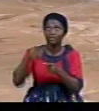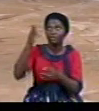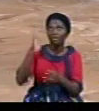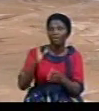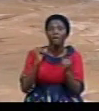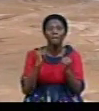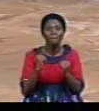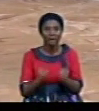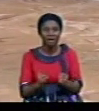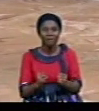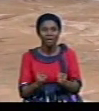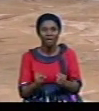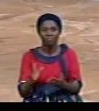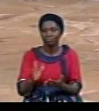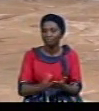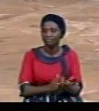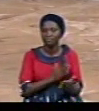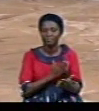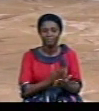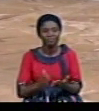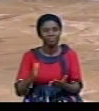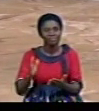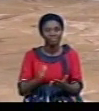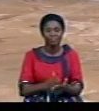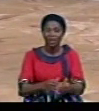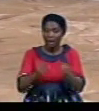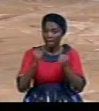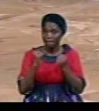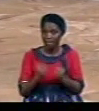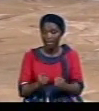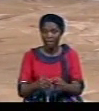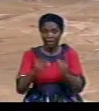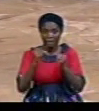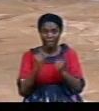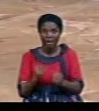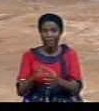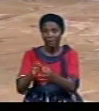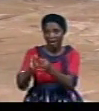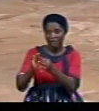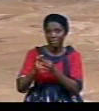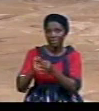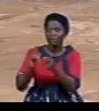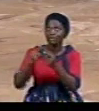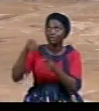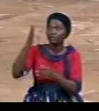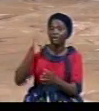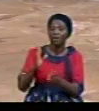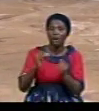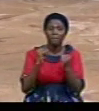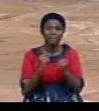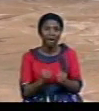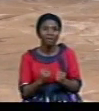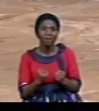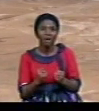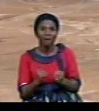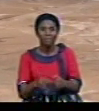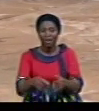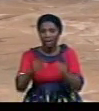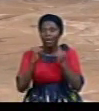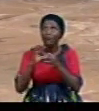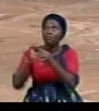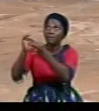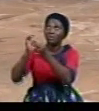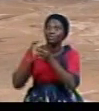belong to God power power belonged to God power power belongs to God power